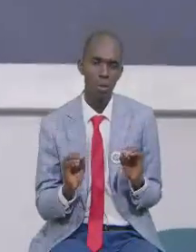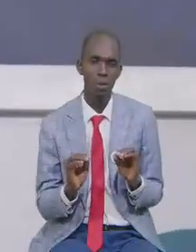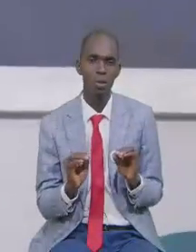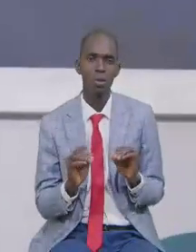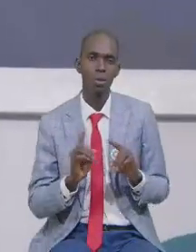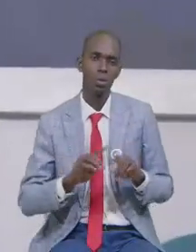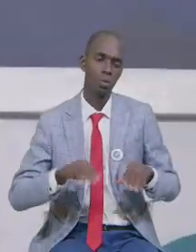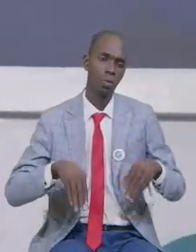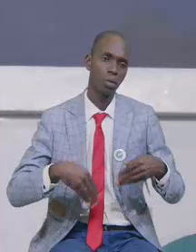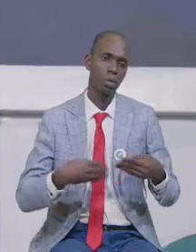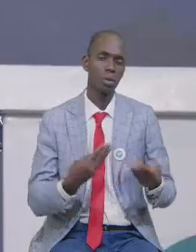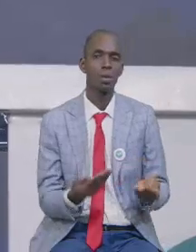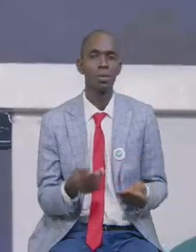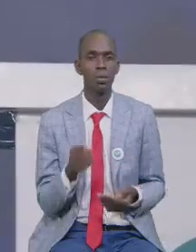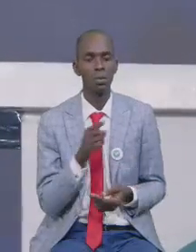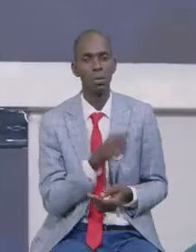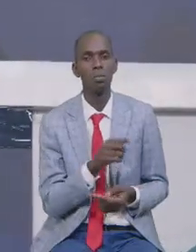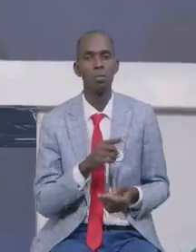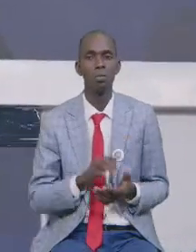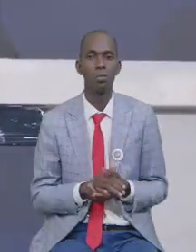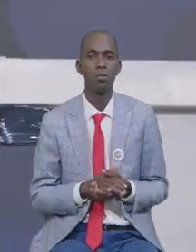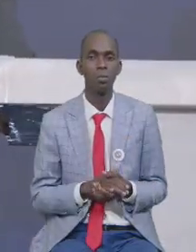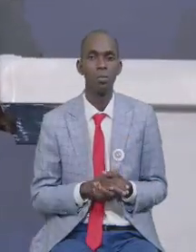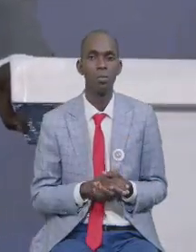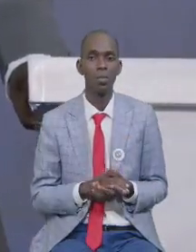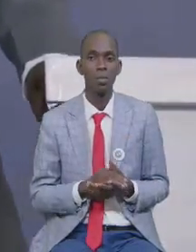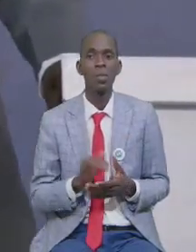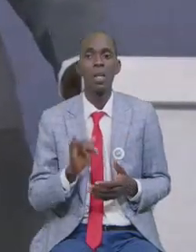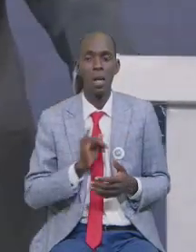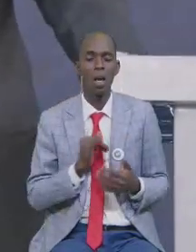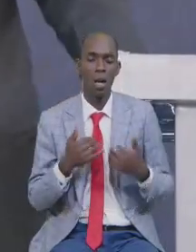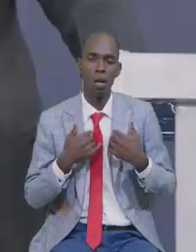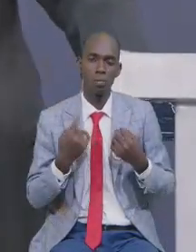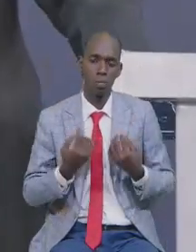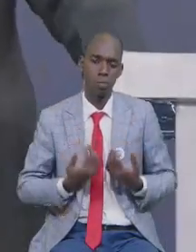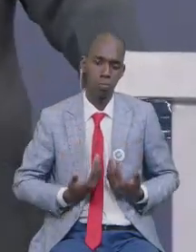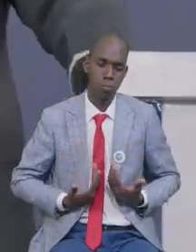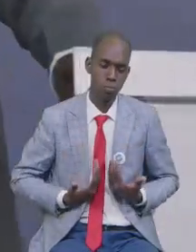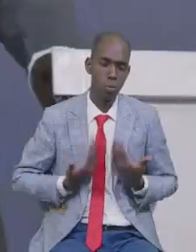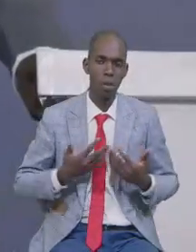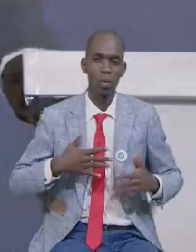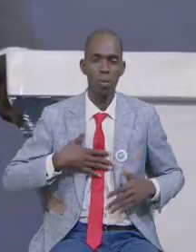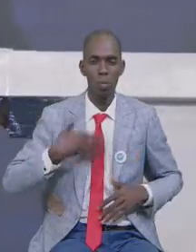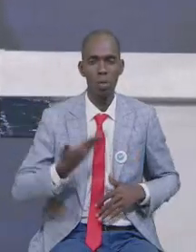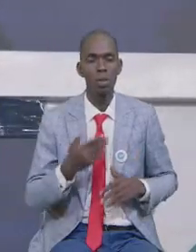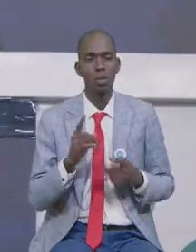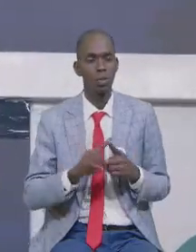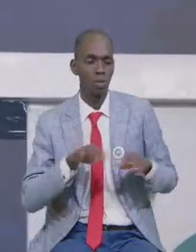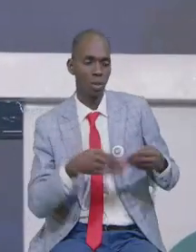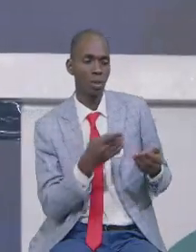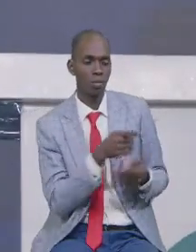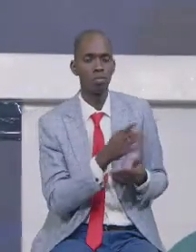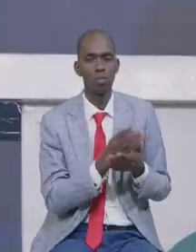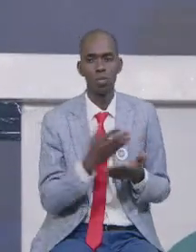to set before him. And I have the desire to set something before him,